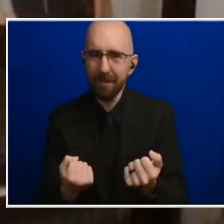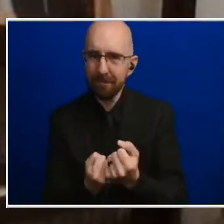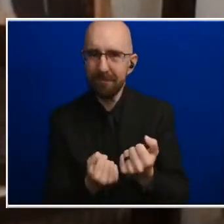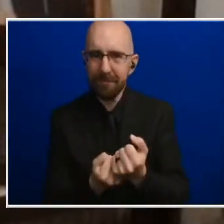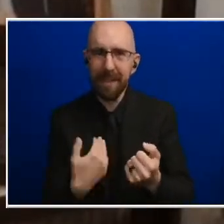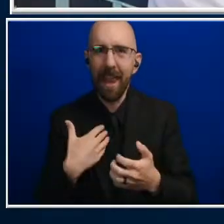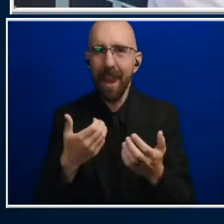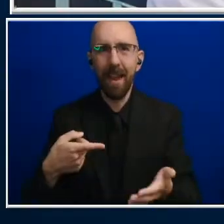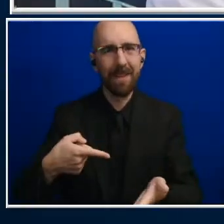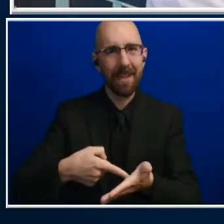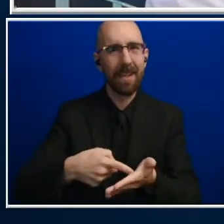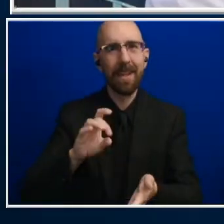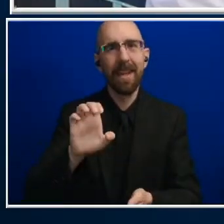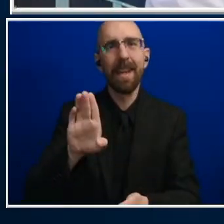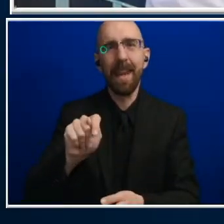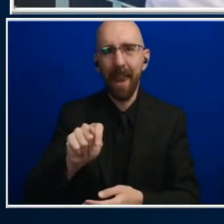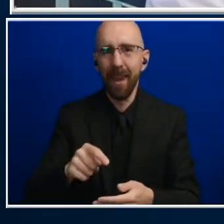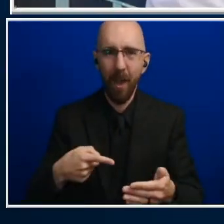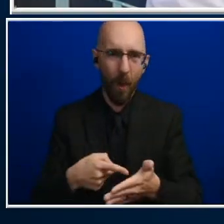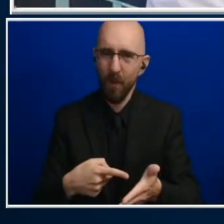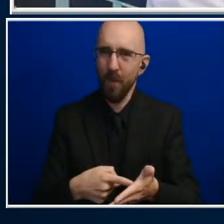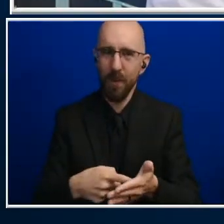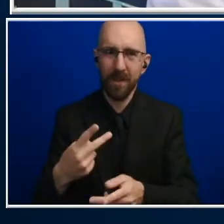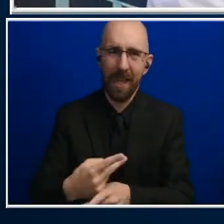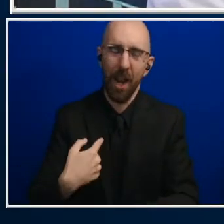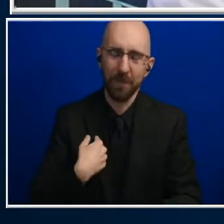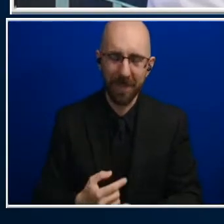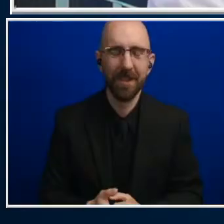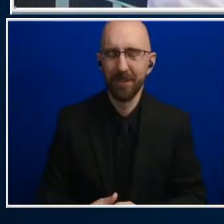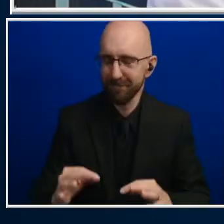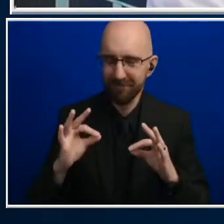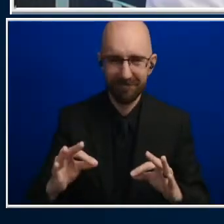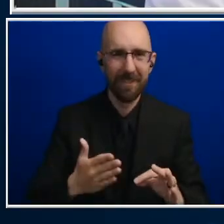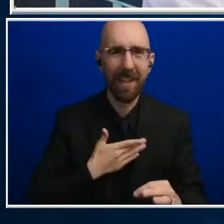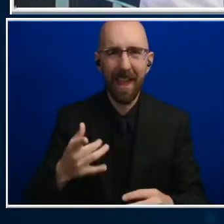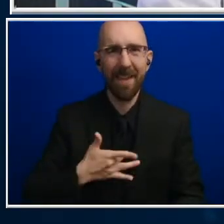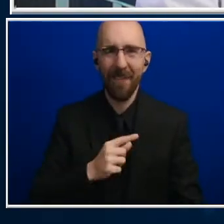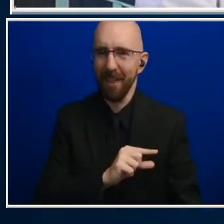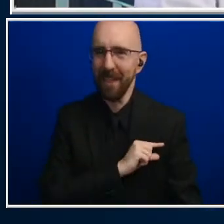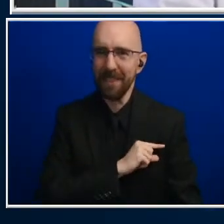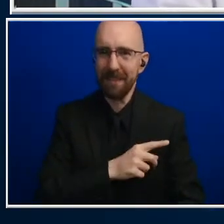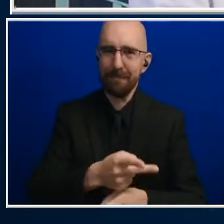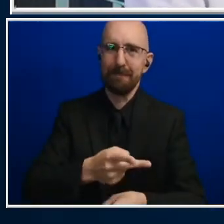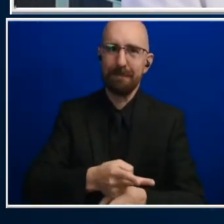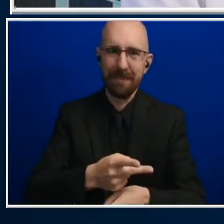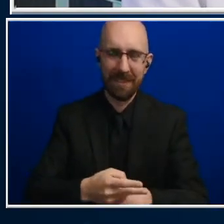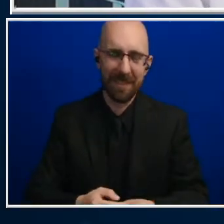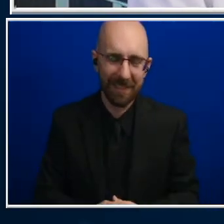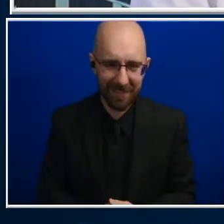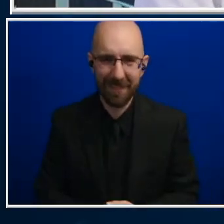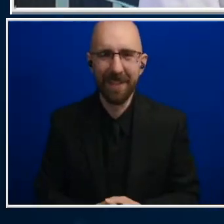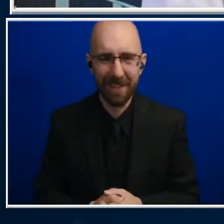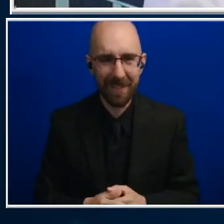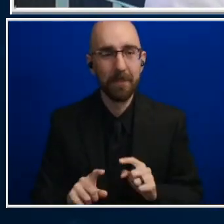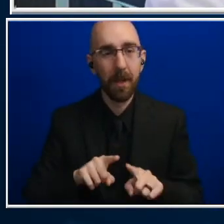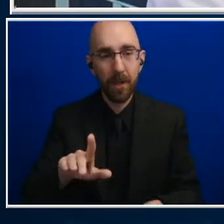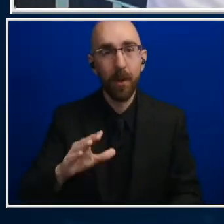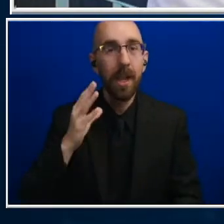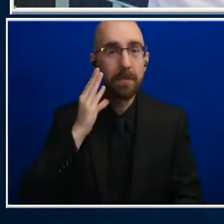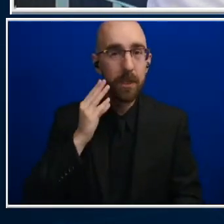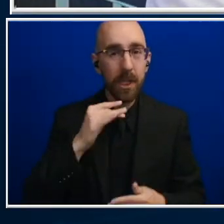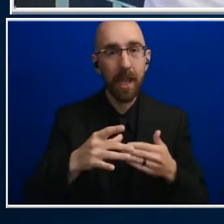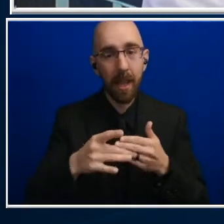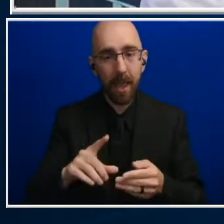pay. Yeah, exactly. Good. I'm glad he felt a little guilty. But your experience led you to co-found the